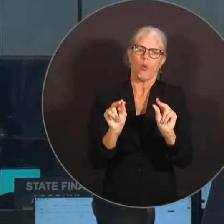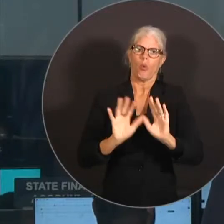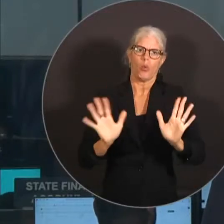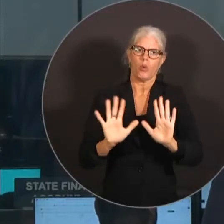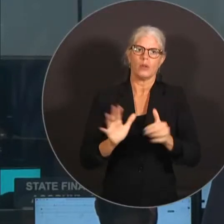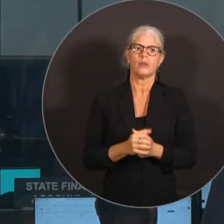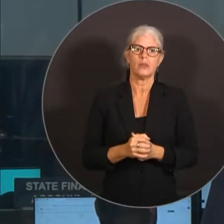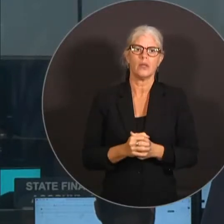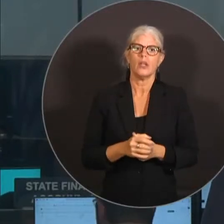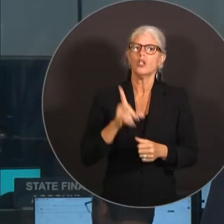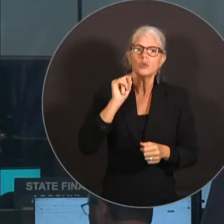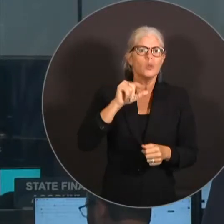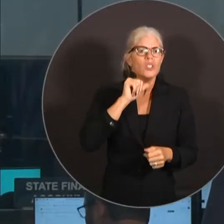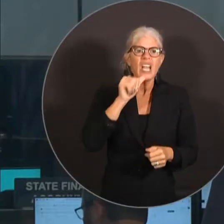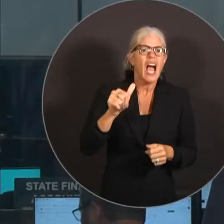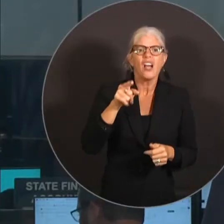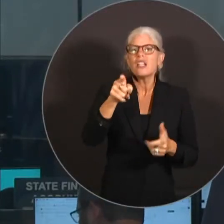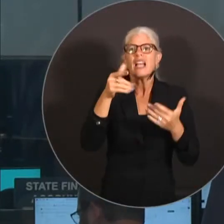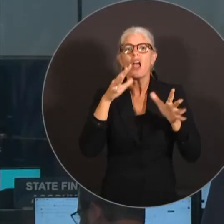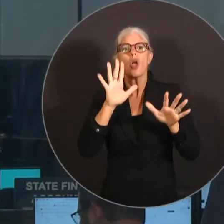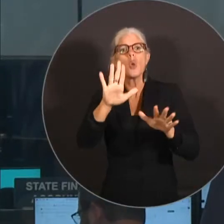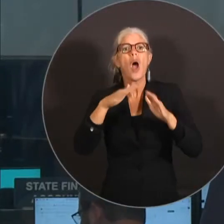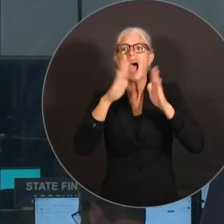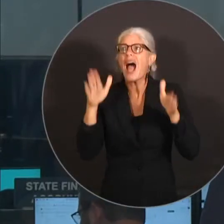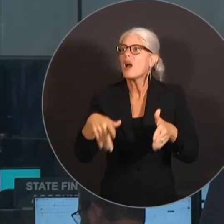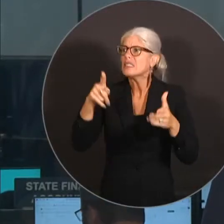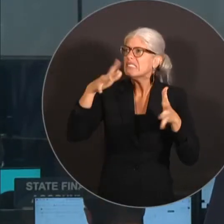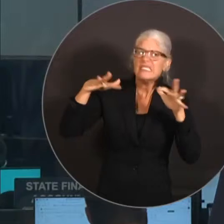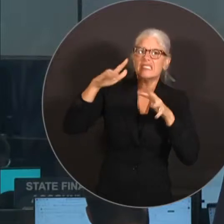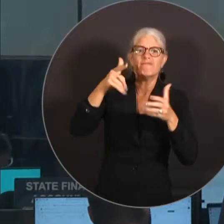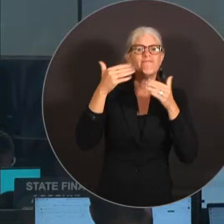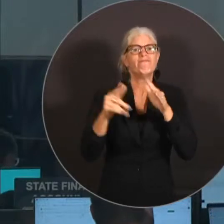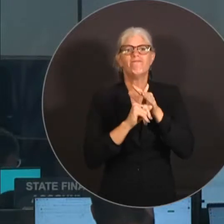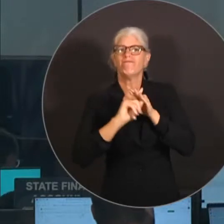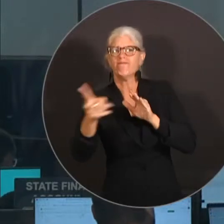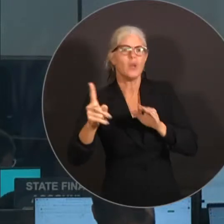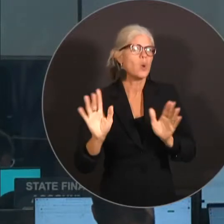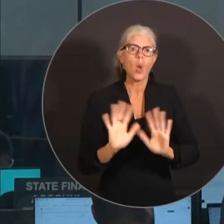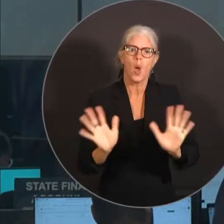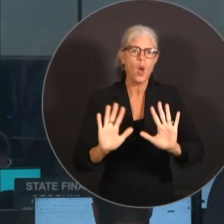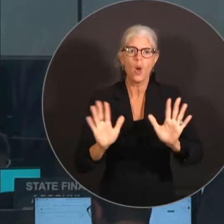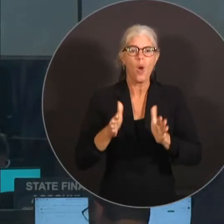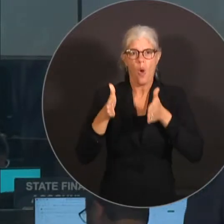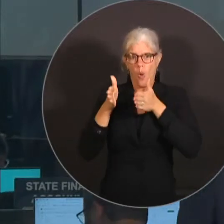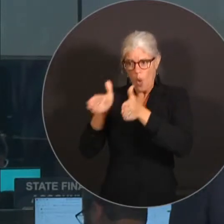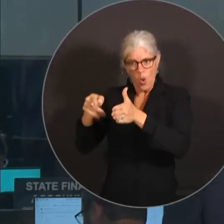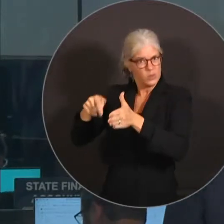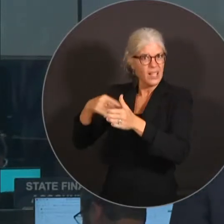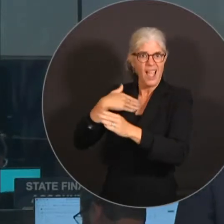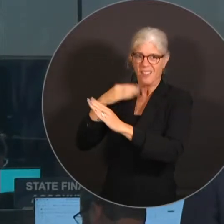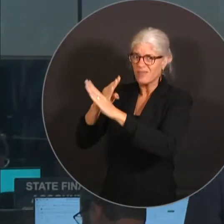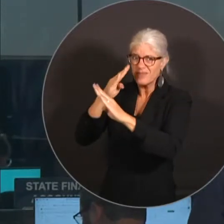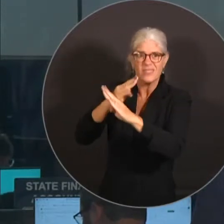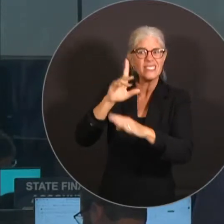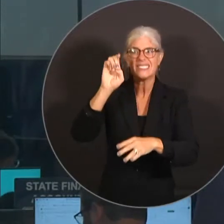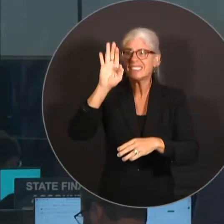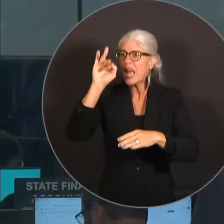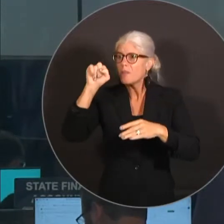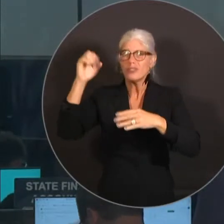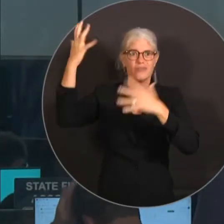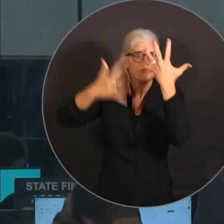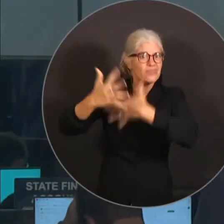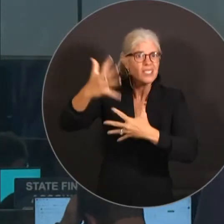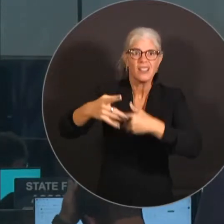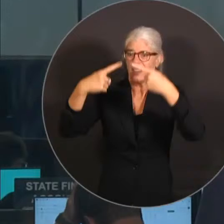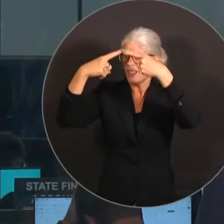attempt to leave your home or drive during the storm. Roads may be flooded, blocked by debris, or have down power lines. Please do not